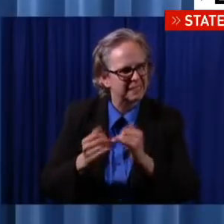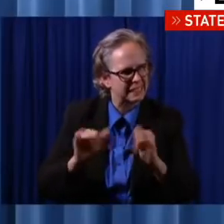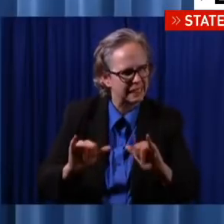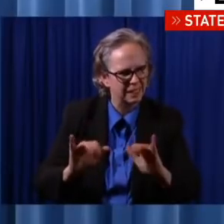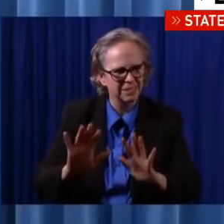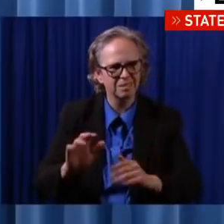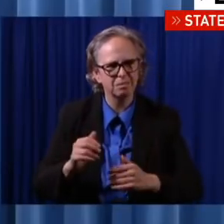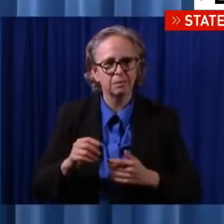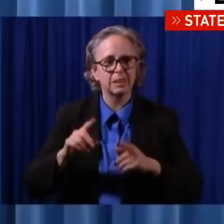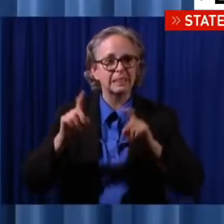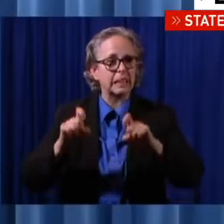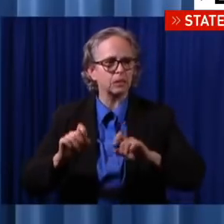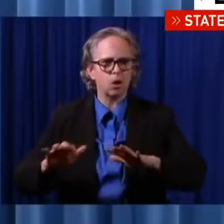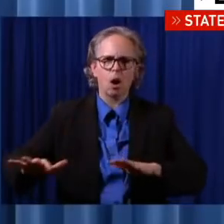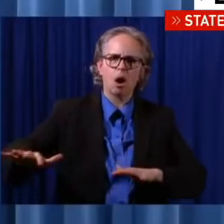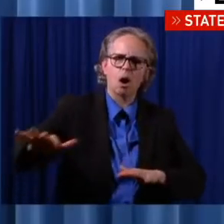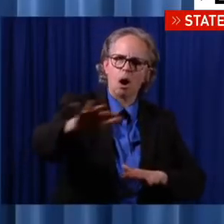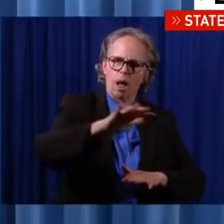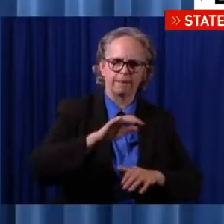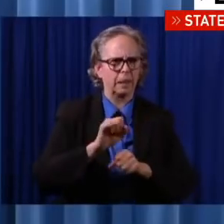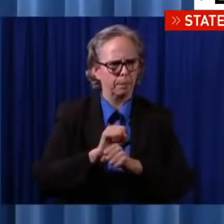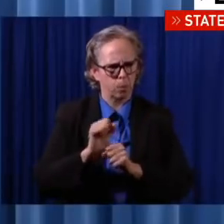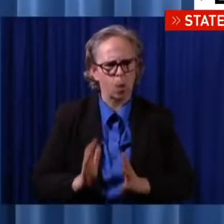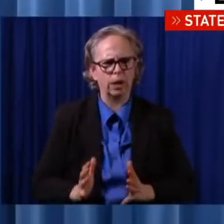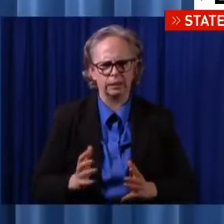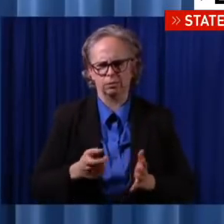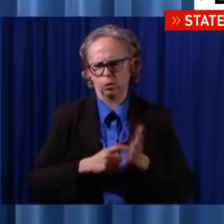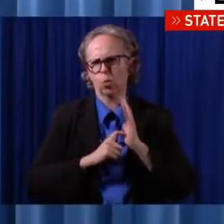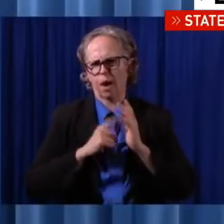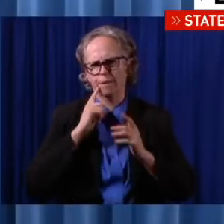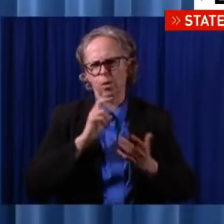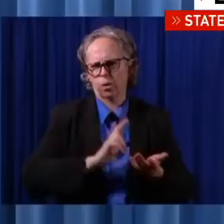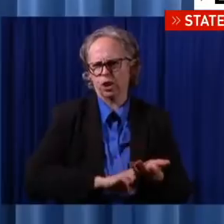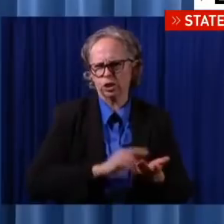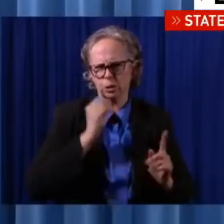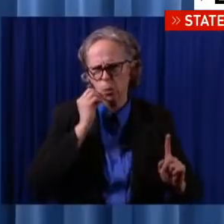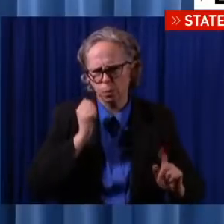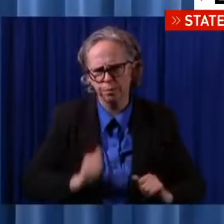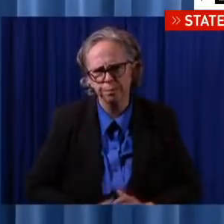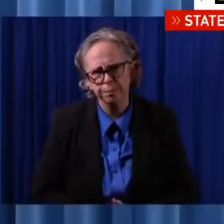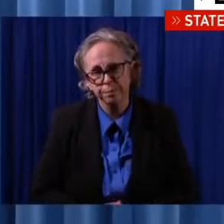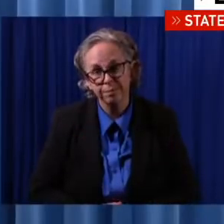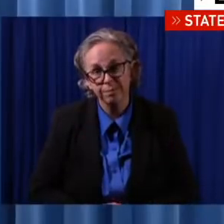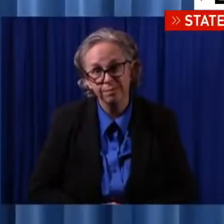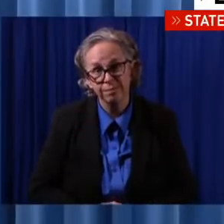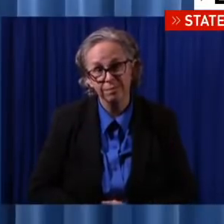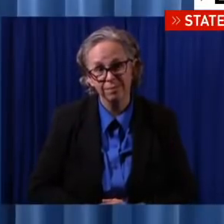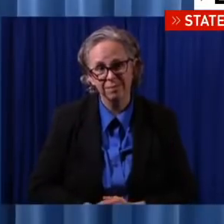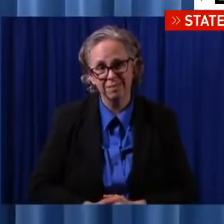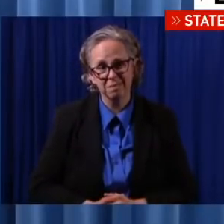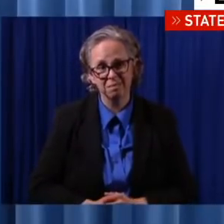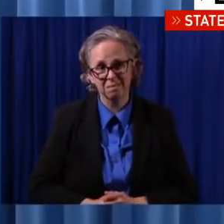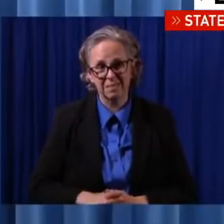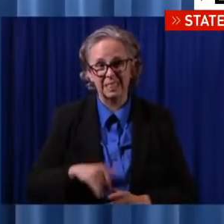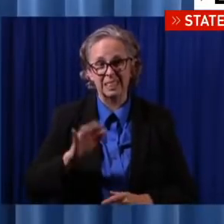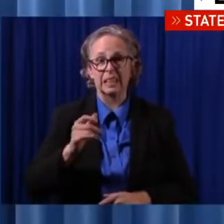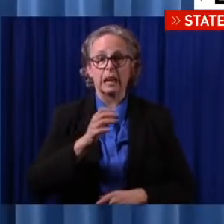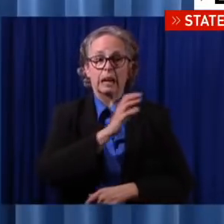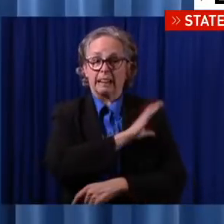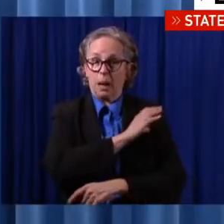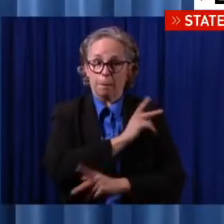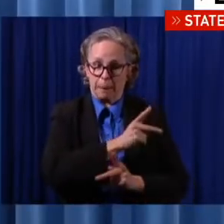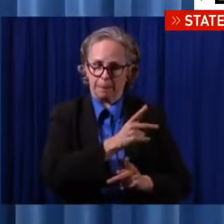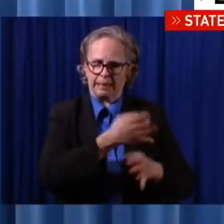employees. We are then letting the clinical people make a determination based